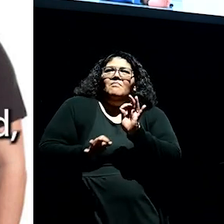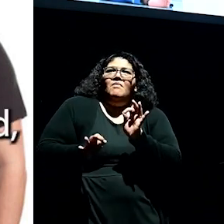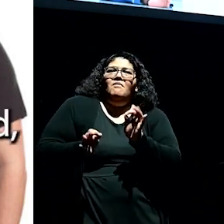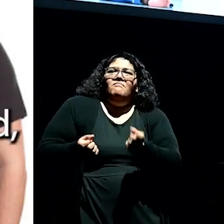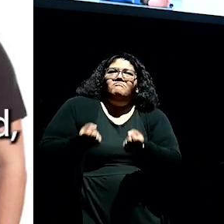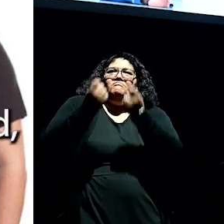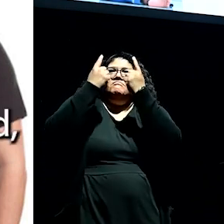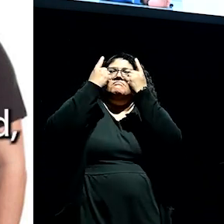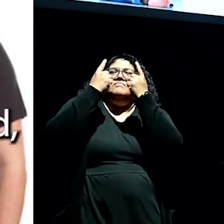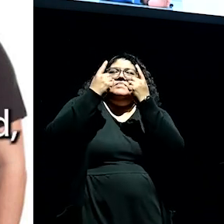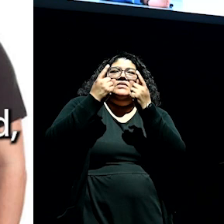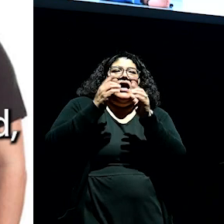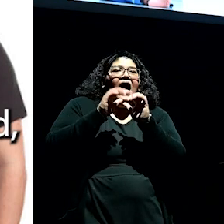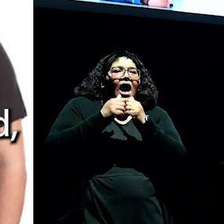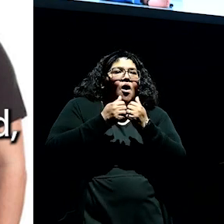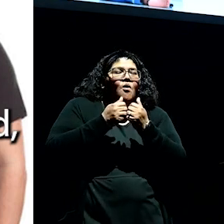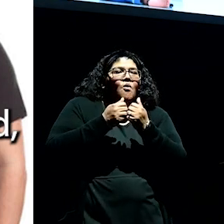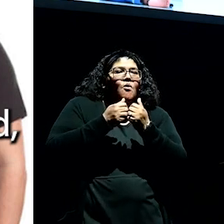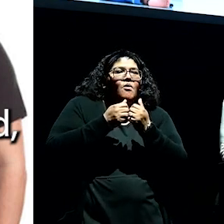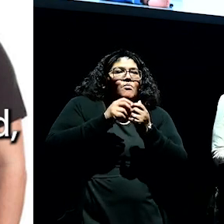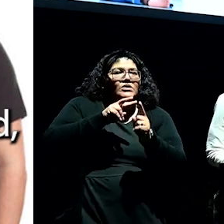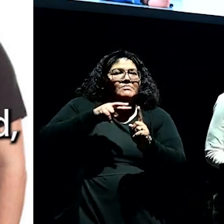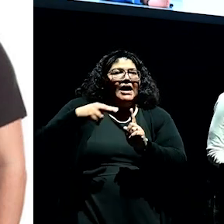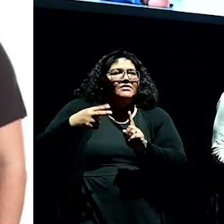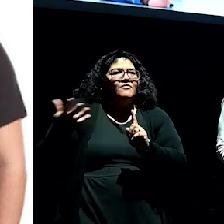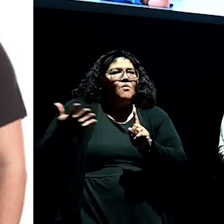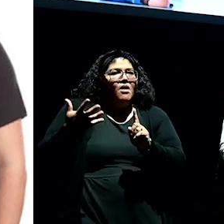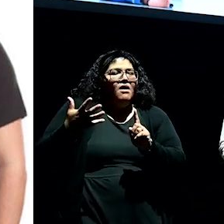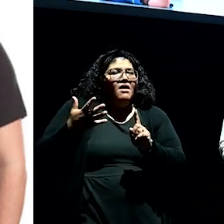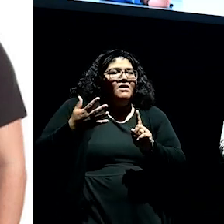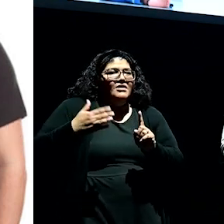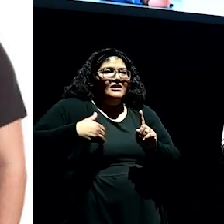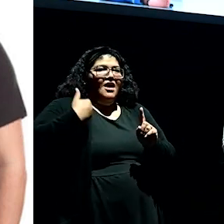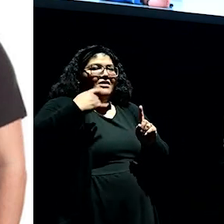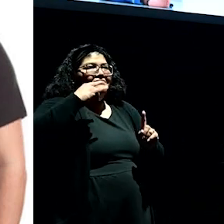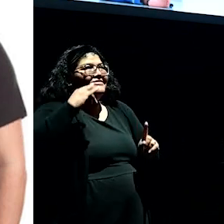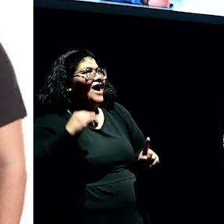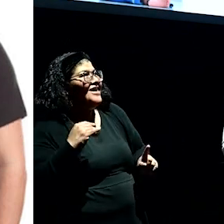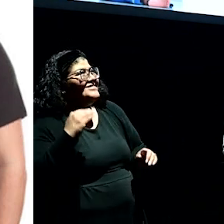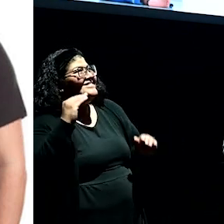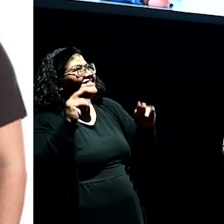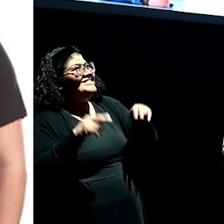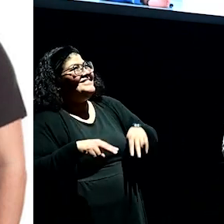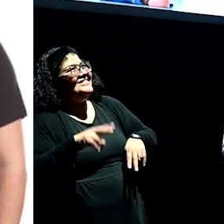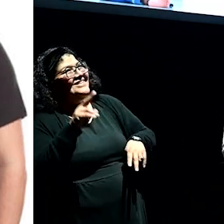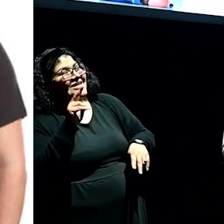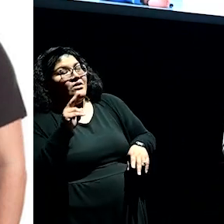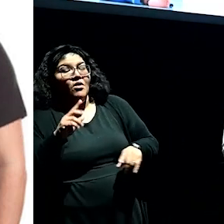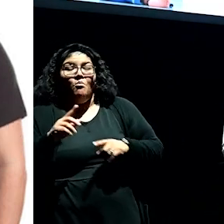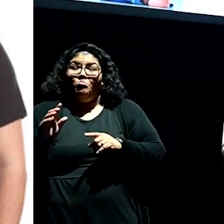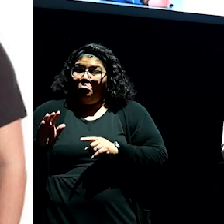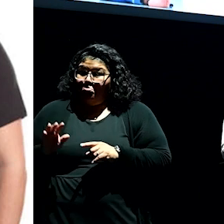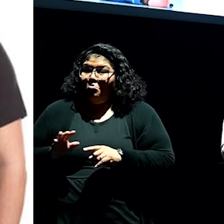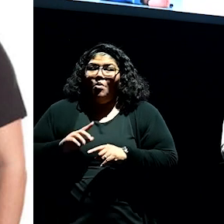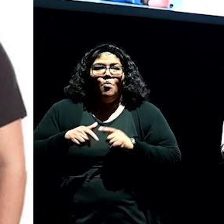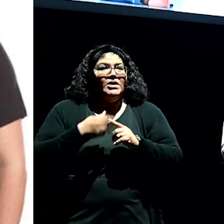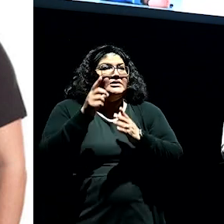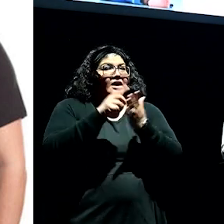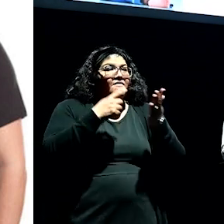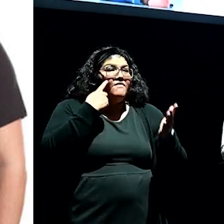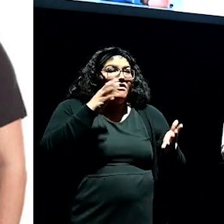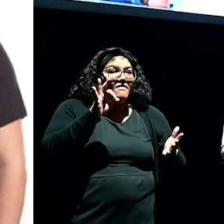of a young child, and still communicate. When you're designing for fans, you can be